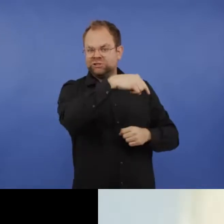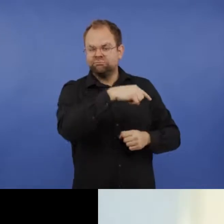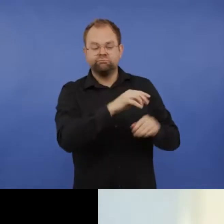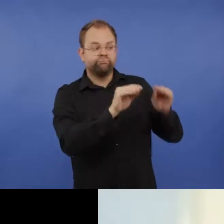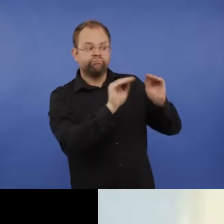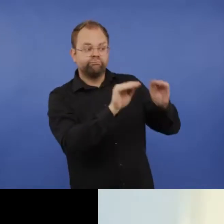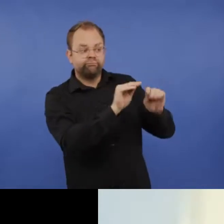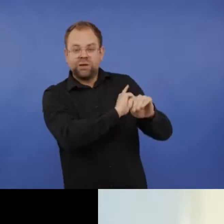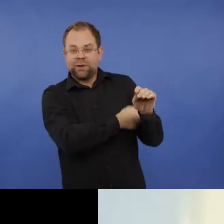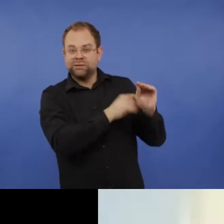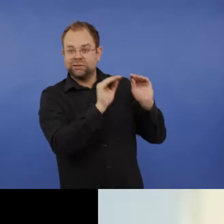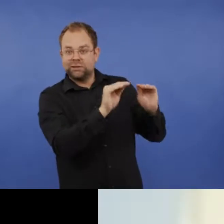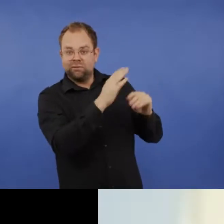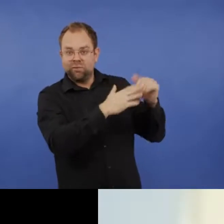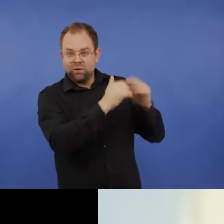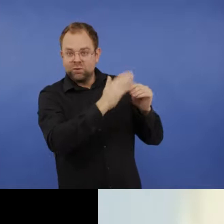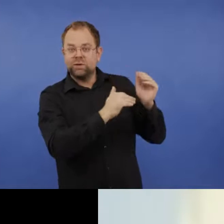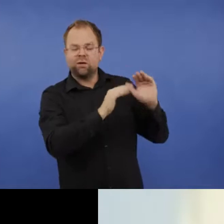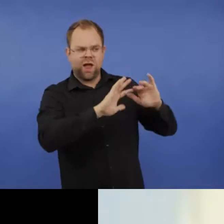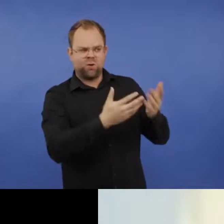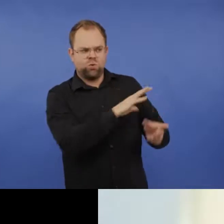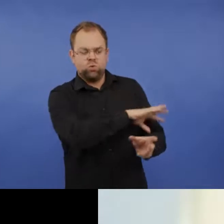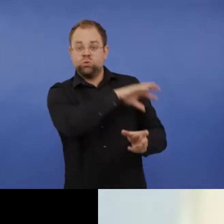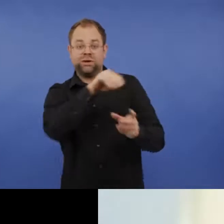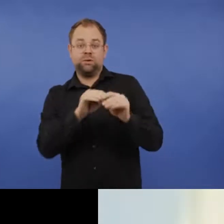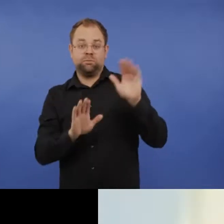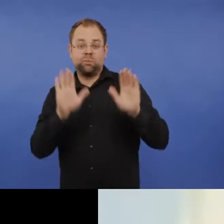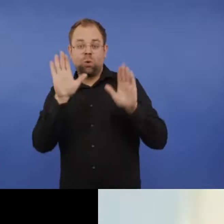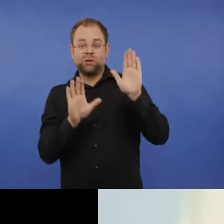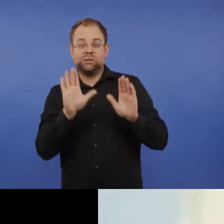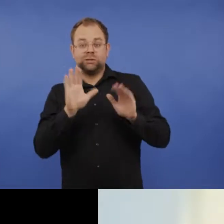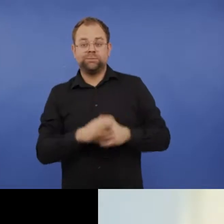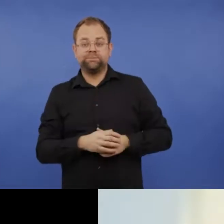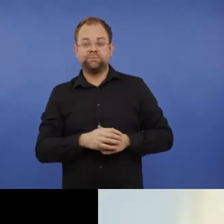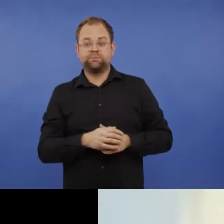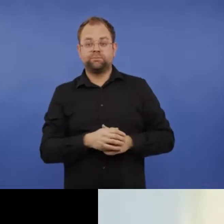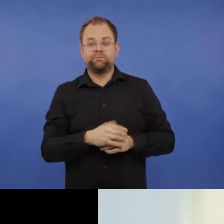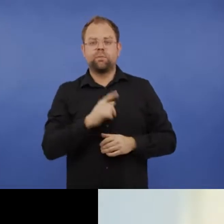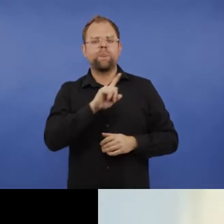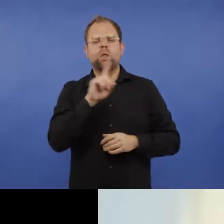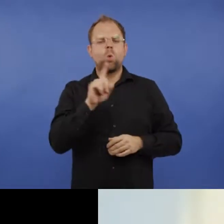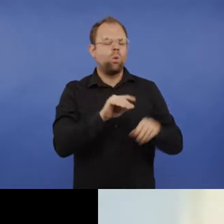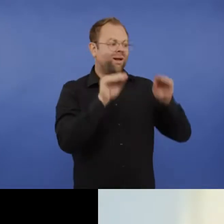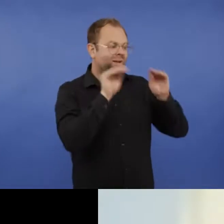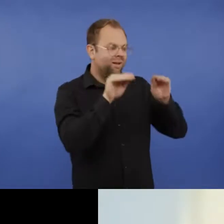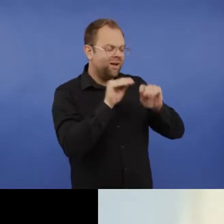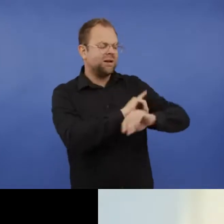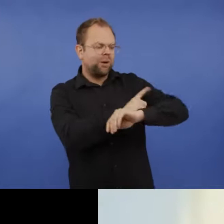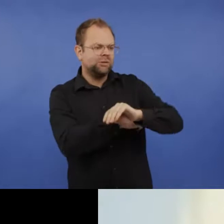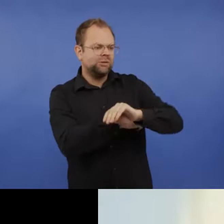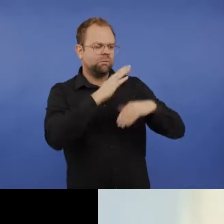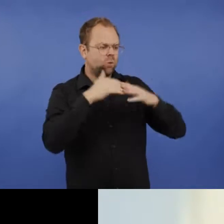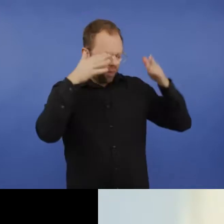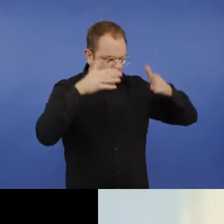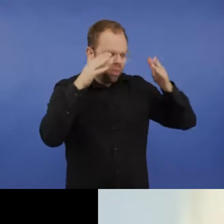But an even earlier stage is capacity building about working together, about collaboration,